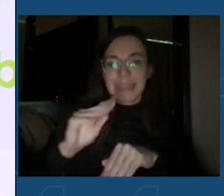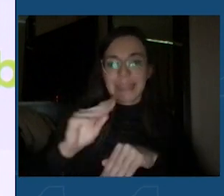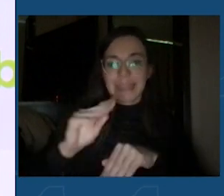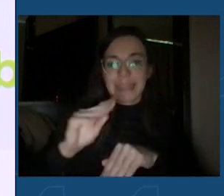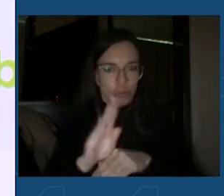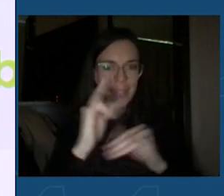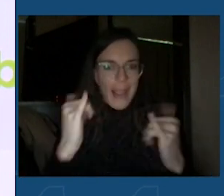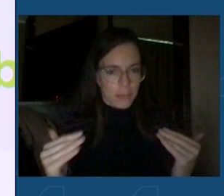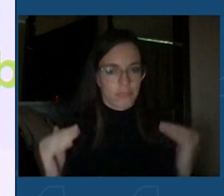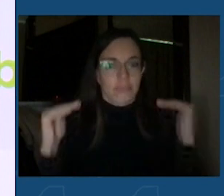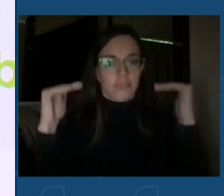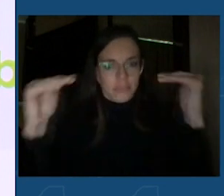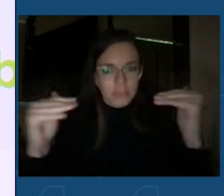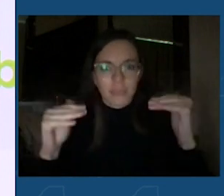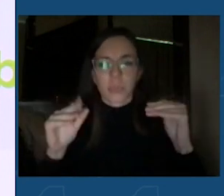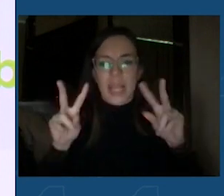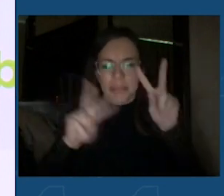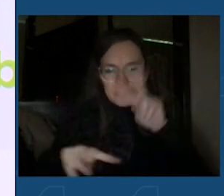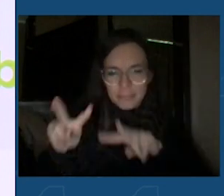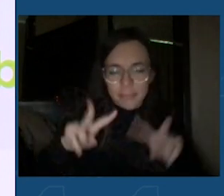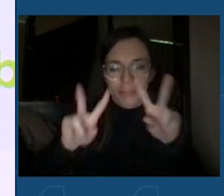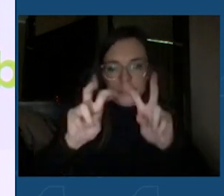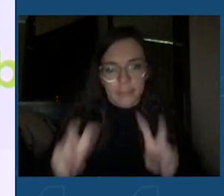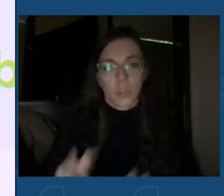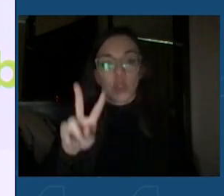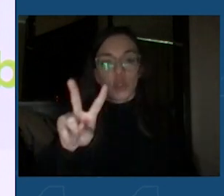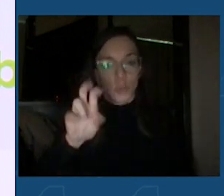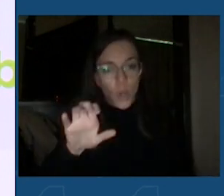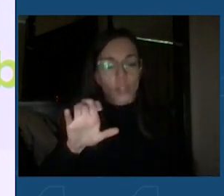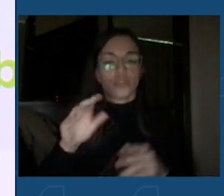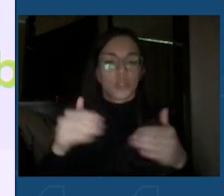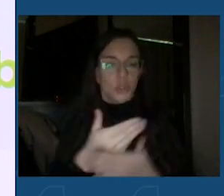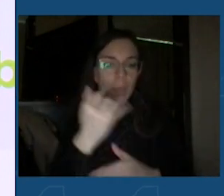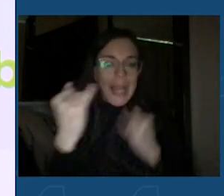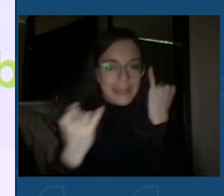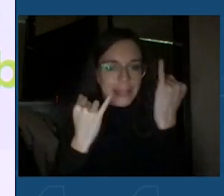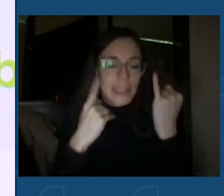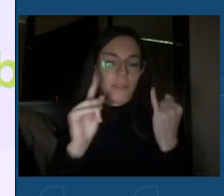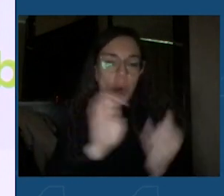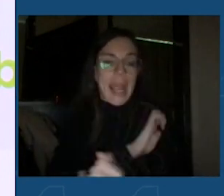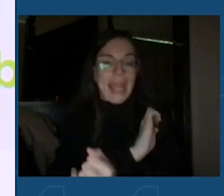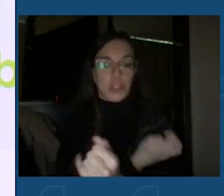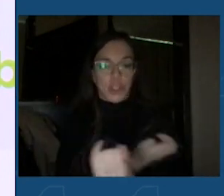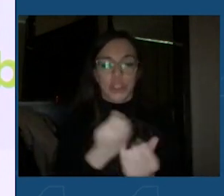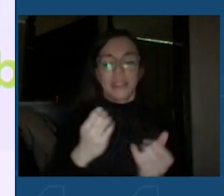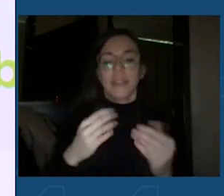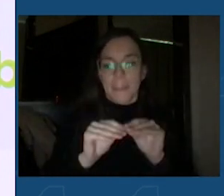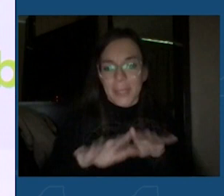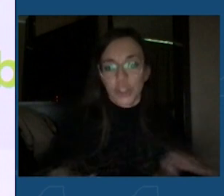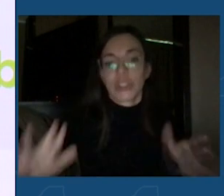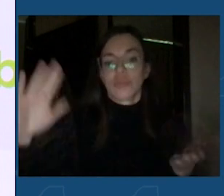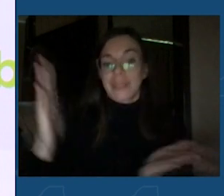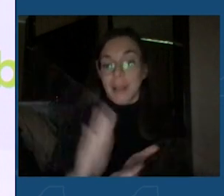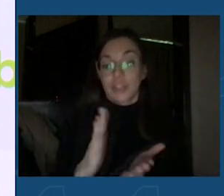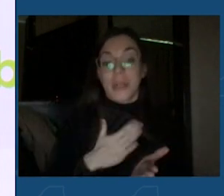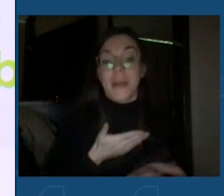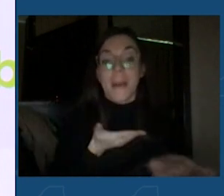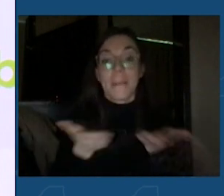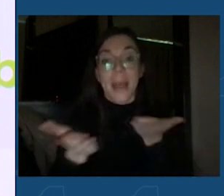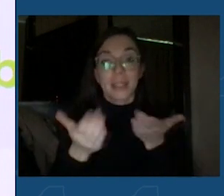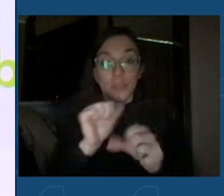than 200 new ideas for energy and emissions reduction. NYSERDA's work in this area is critical to